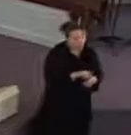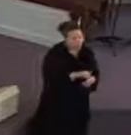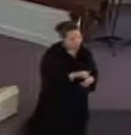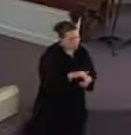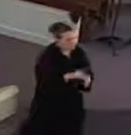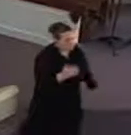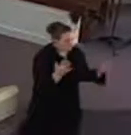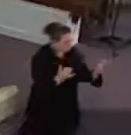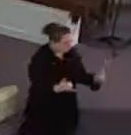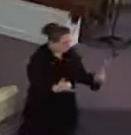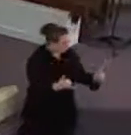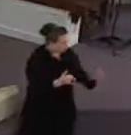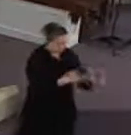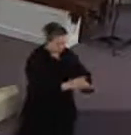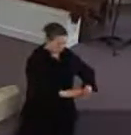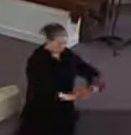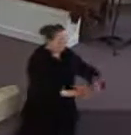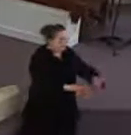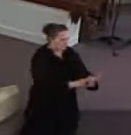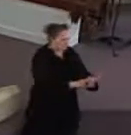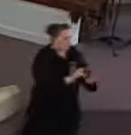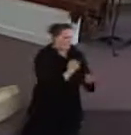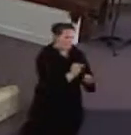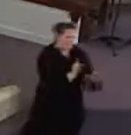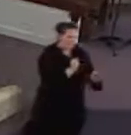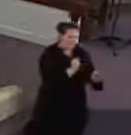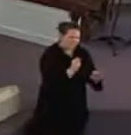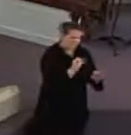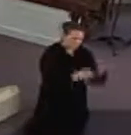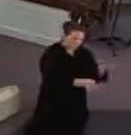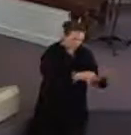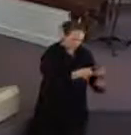worthy of immediate justice. But He's deferred it. He's pardoned us.